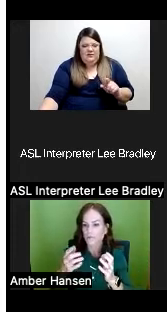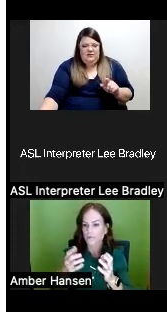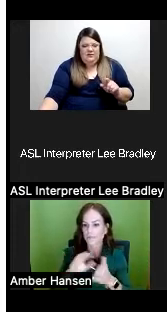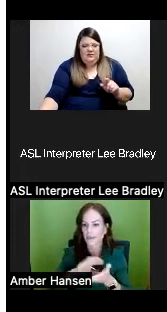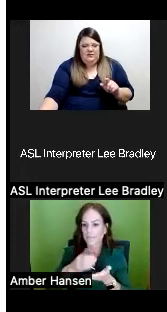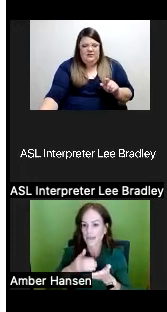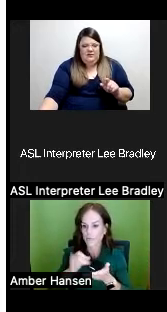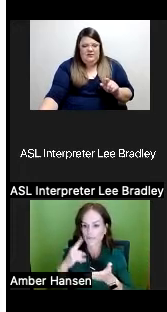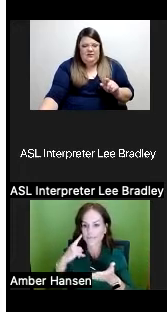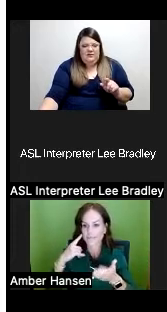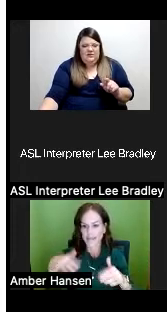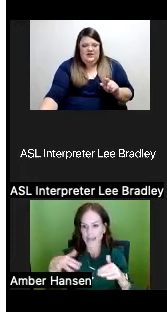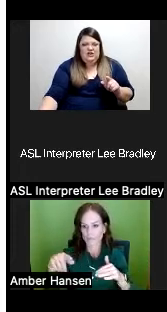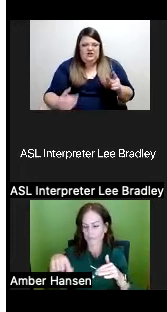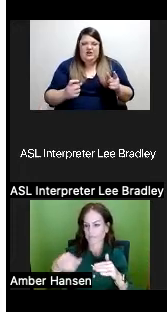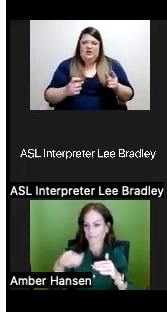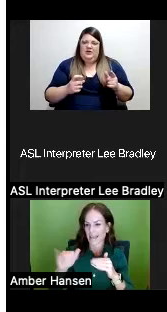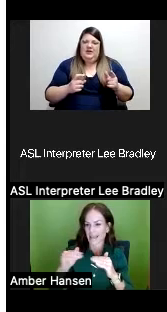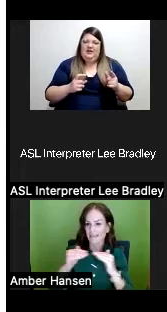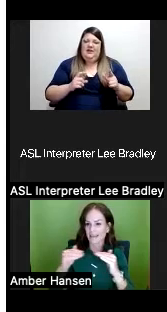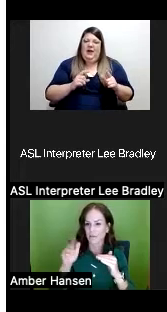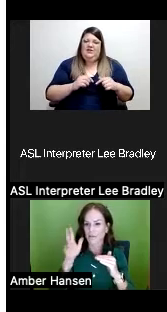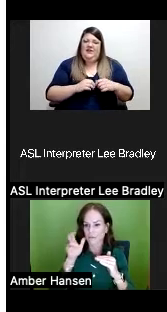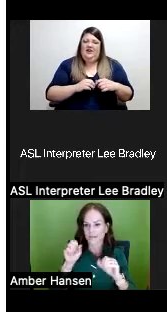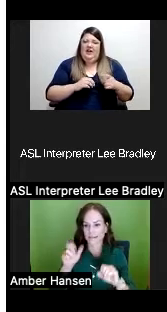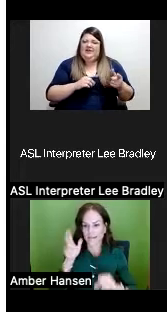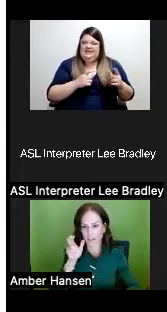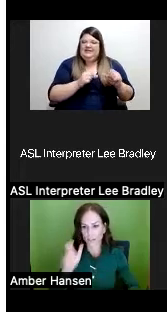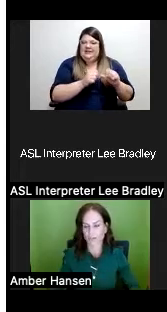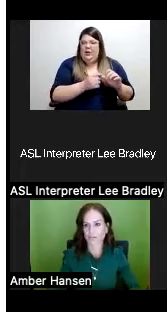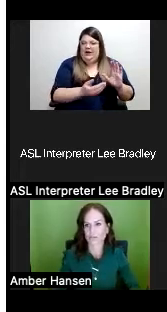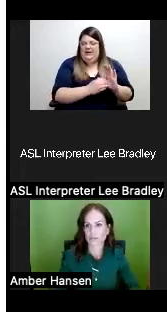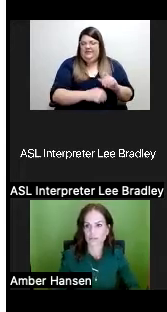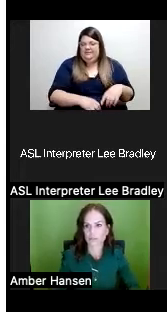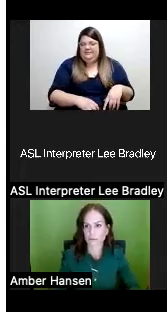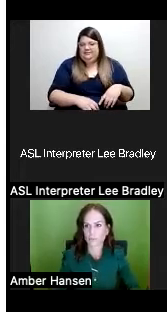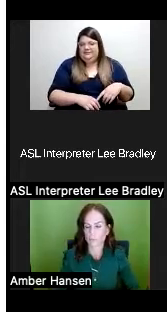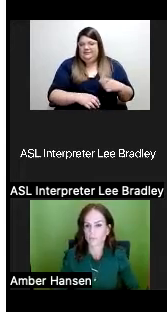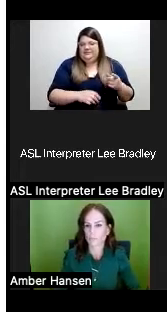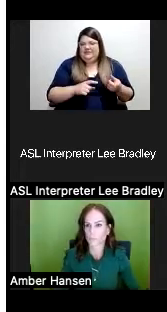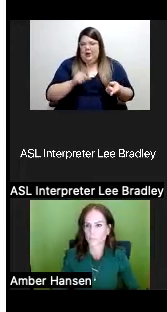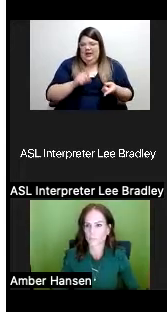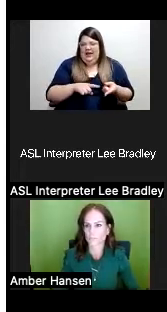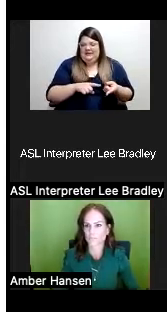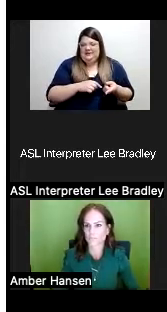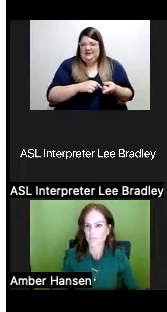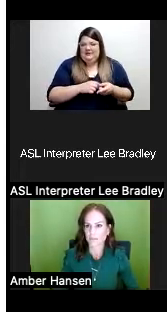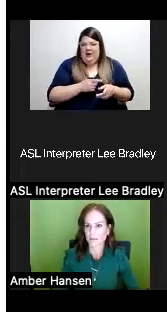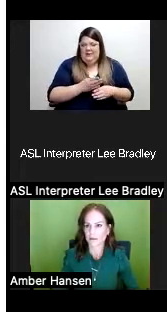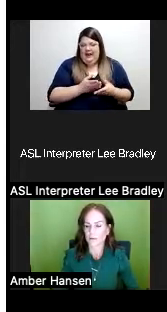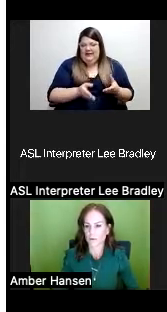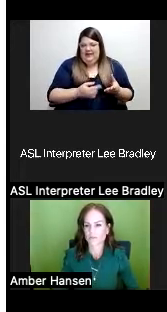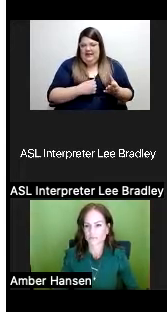Hi, Hadley. How's it going? Good, Grandpa. Shows you What'd you do the in amount of school hearing today? loss. Well, one main thing was that media